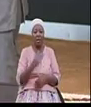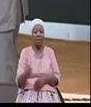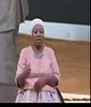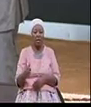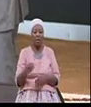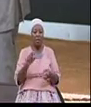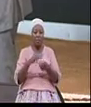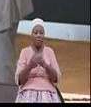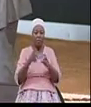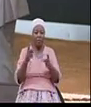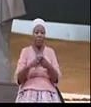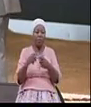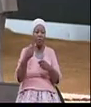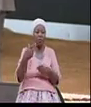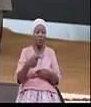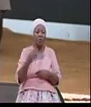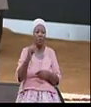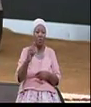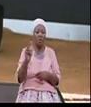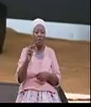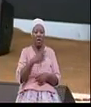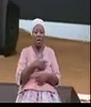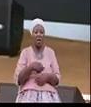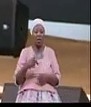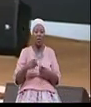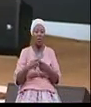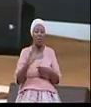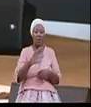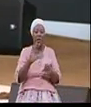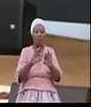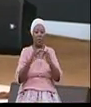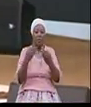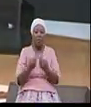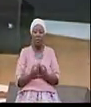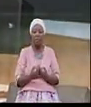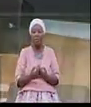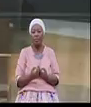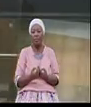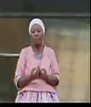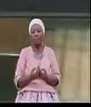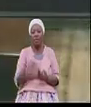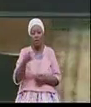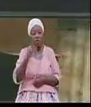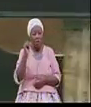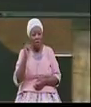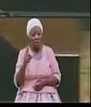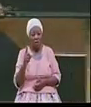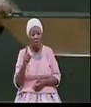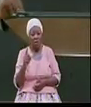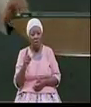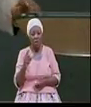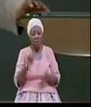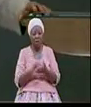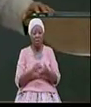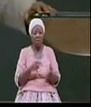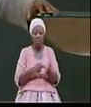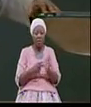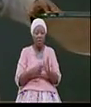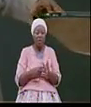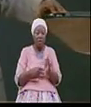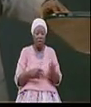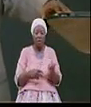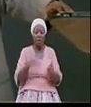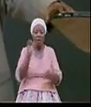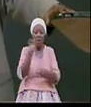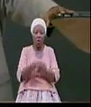and to his house. You get the point? He conquered the Midianites.